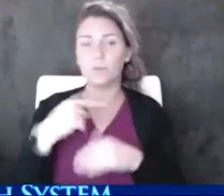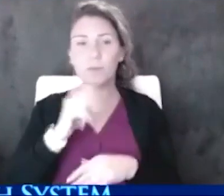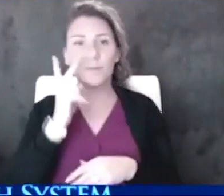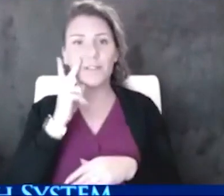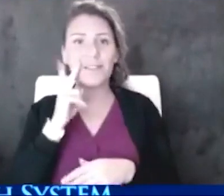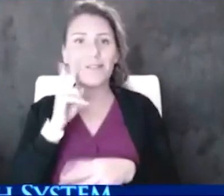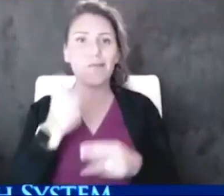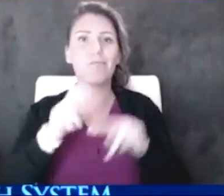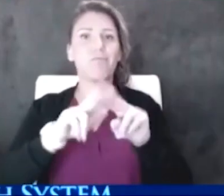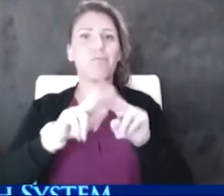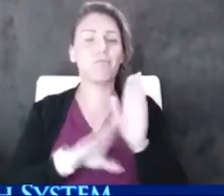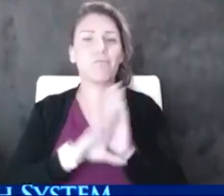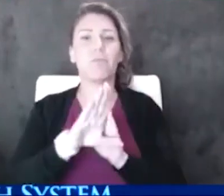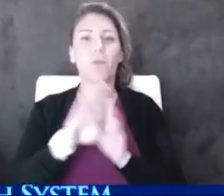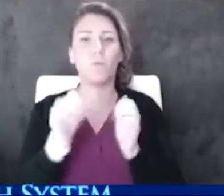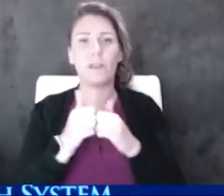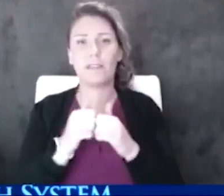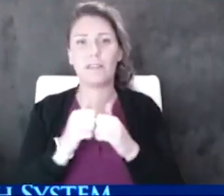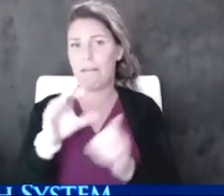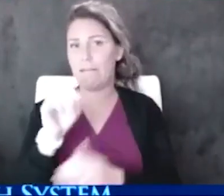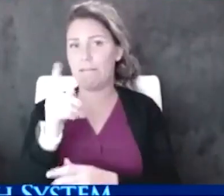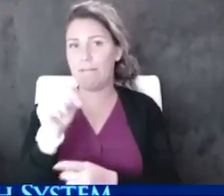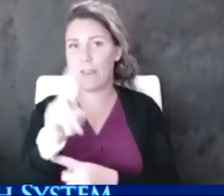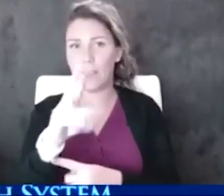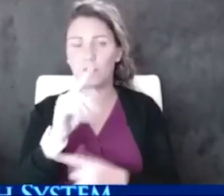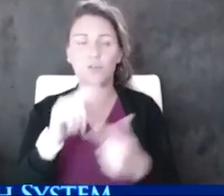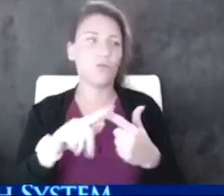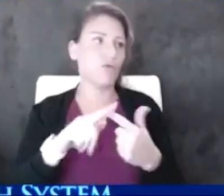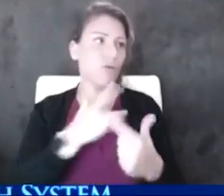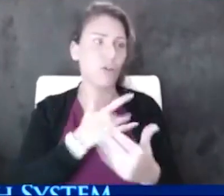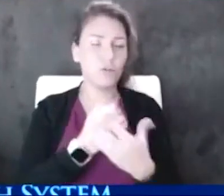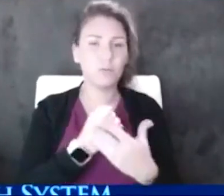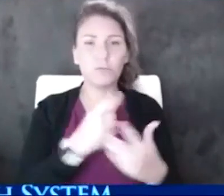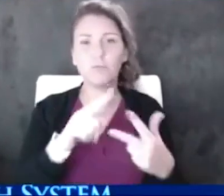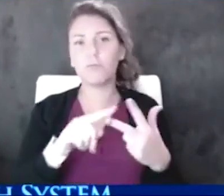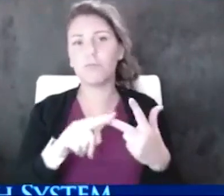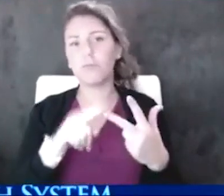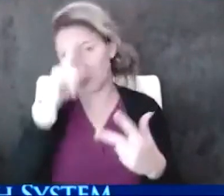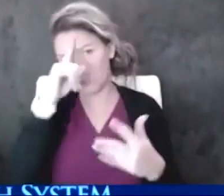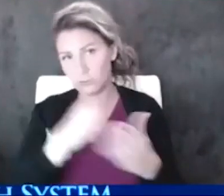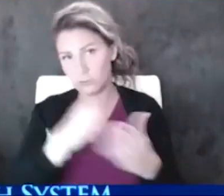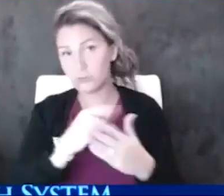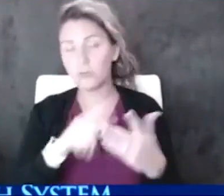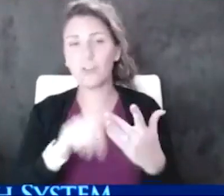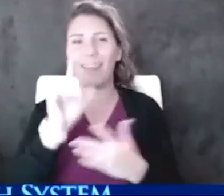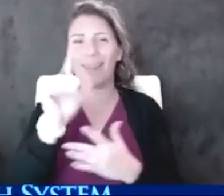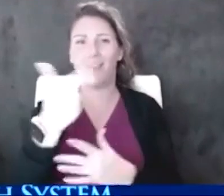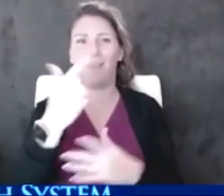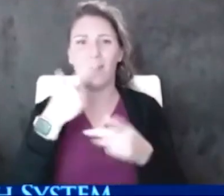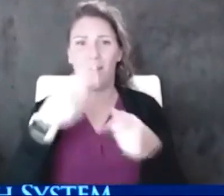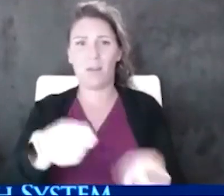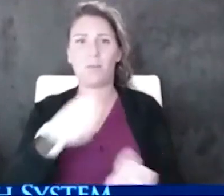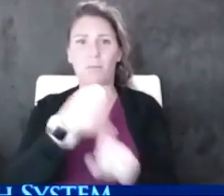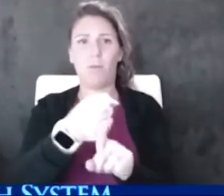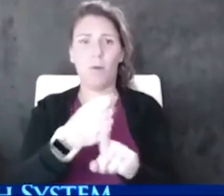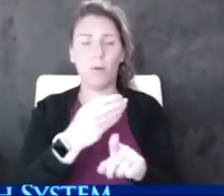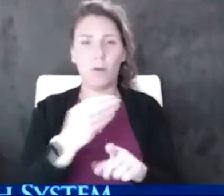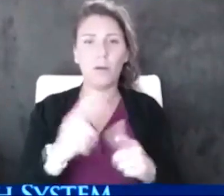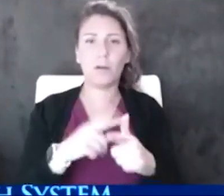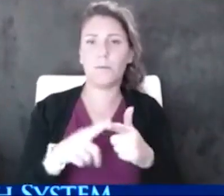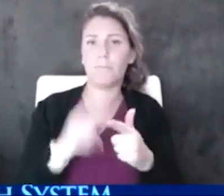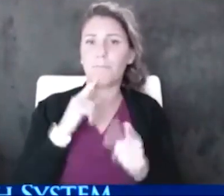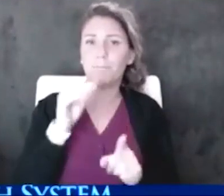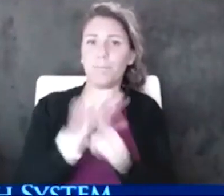of cancer from that, and heart attacks and strokes presenting at a later stage. We can't help them as much. And then it affects our patients because we can't bring them in.